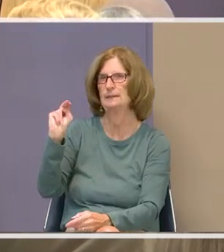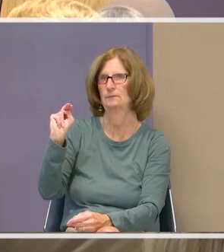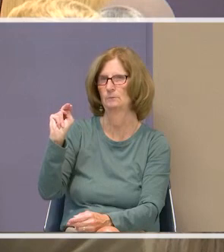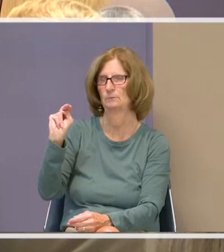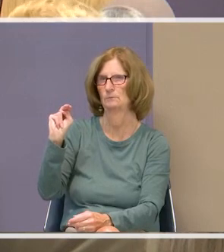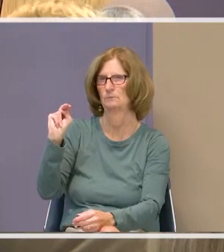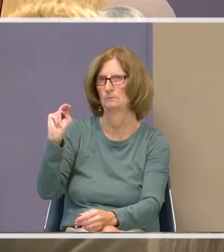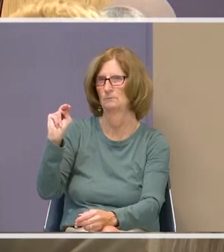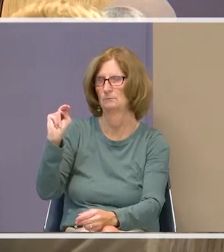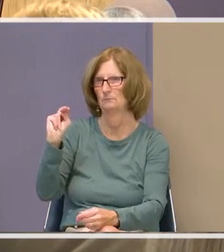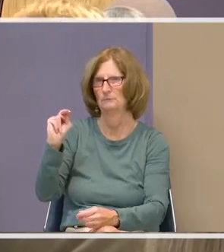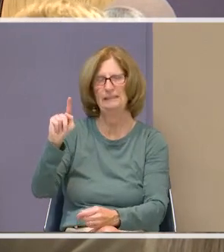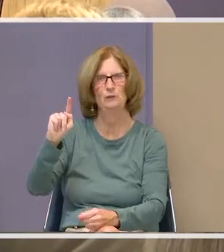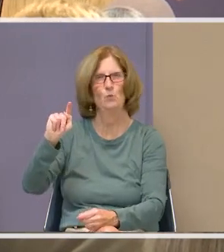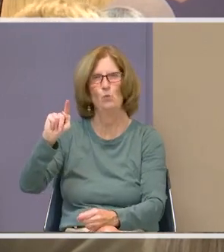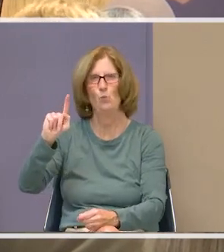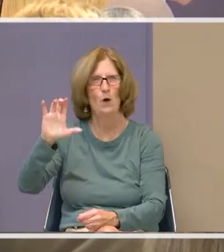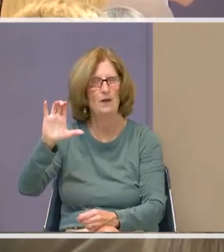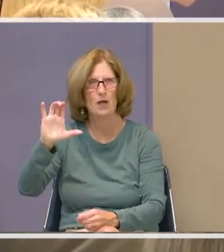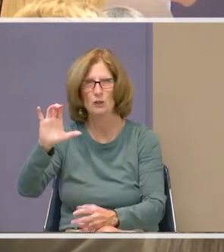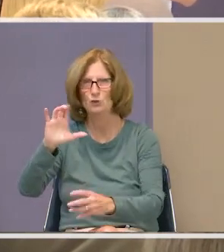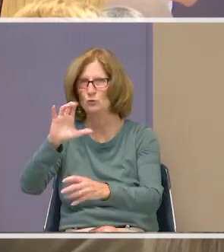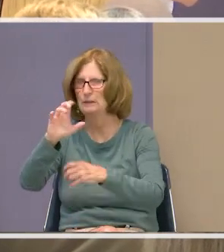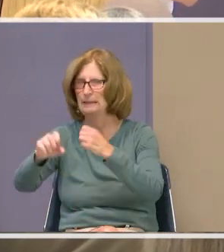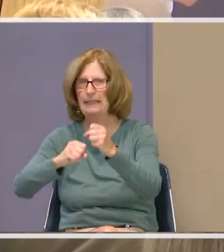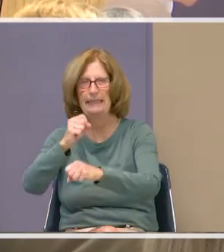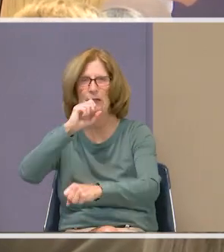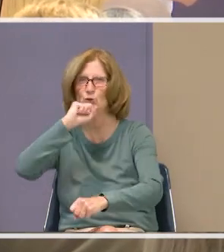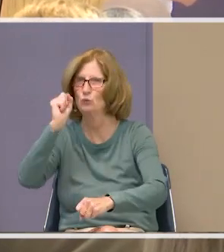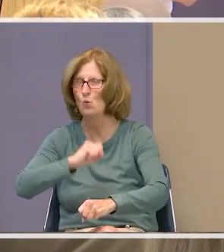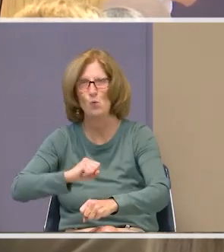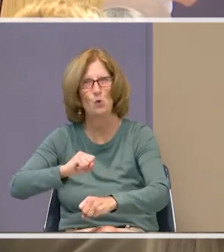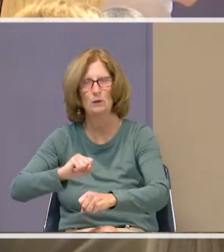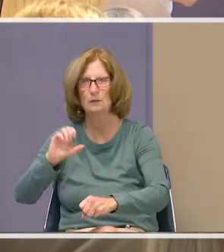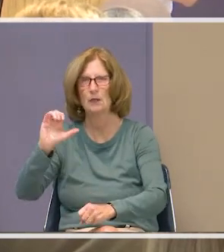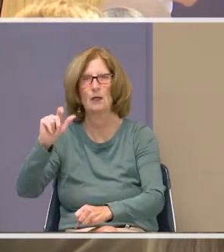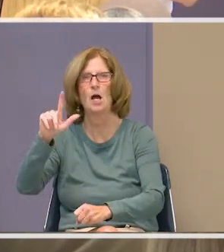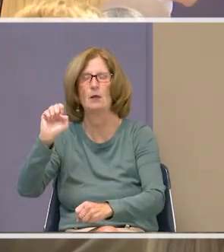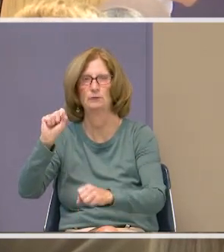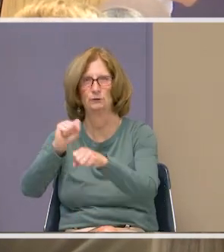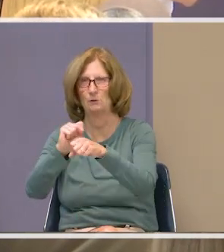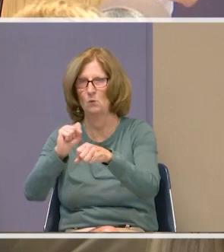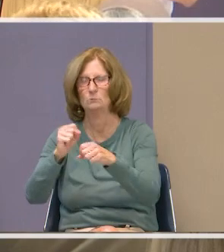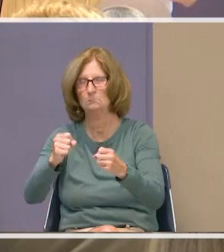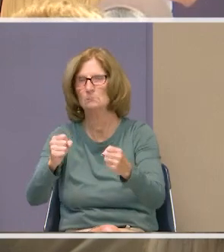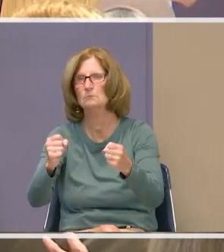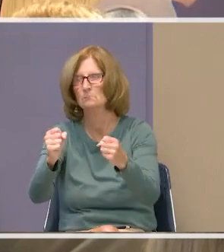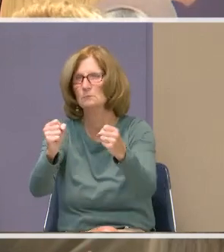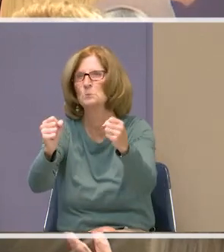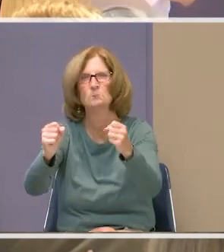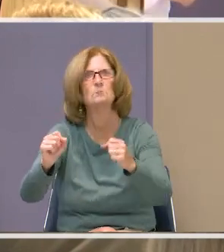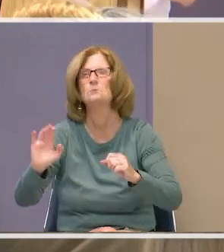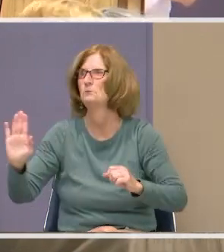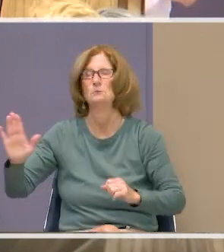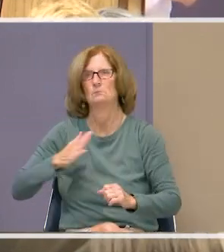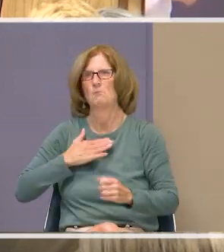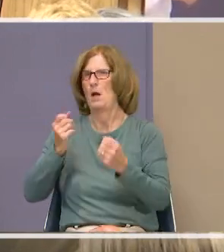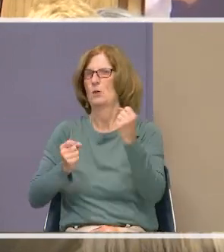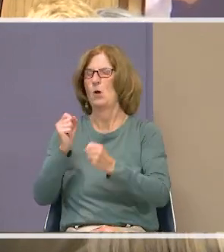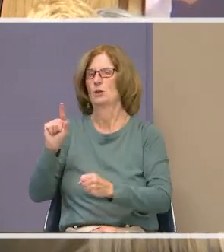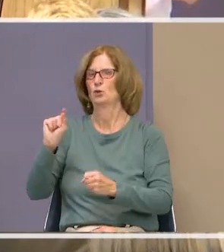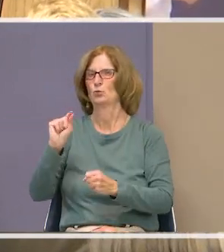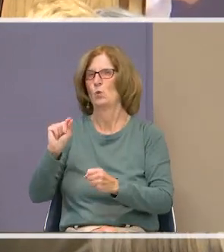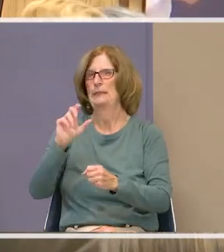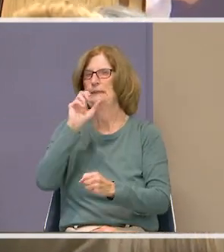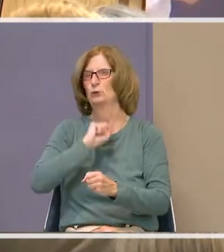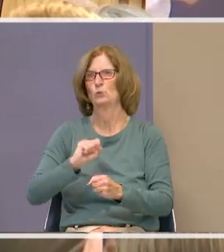steep, old, 100-year-old cobblestone street that nobody wants to, I don't drive down Edgerton. My car's 20 years old, and parts